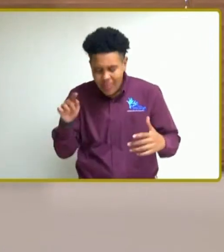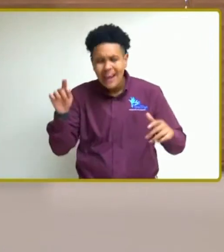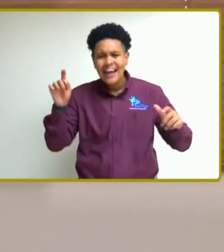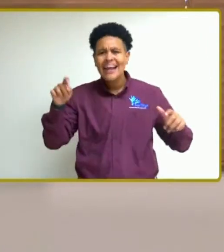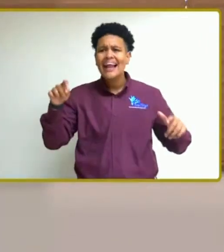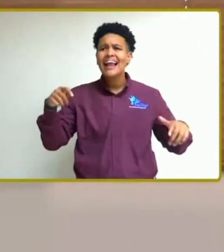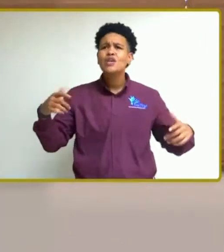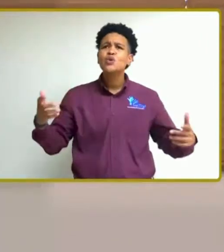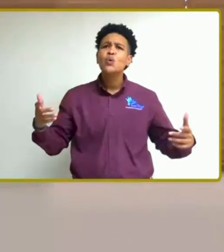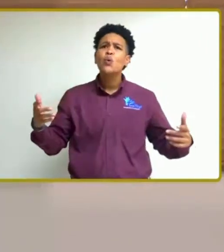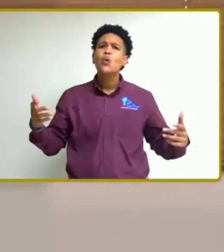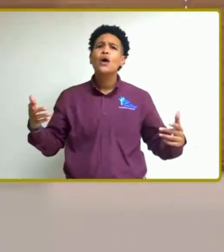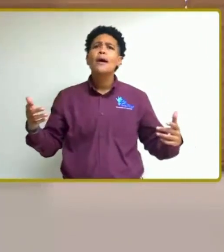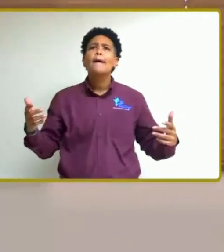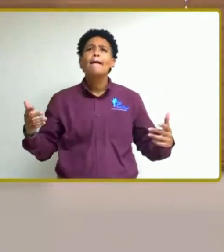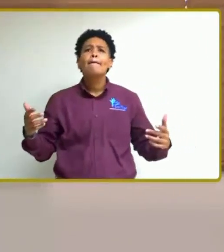to